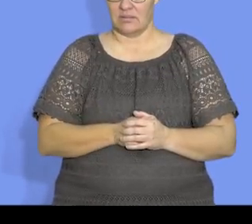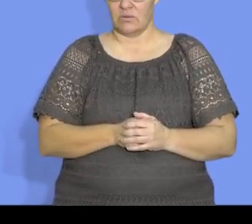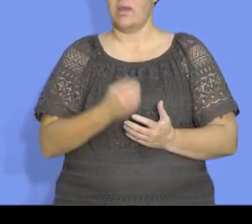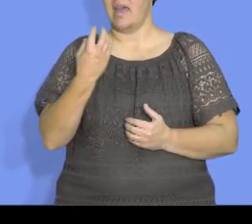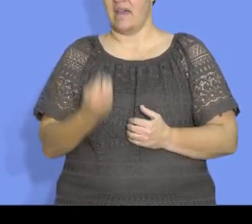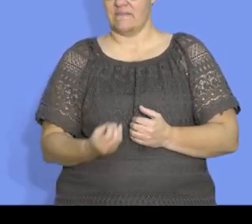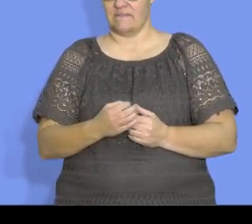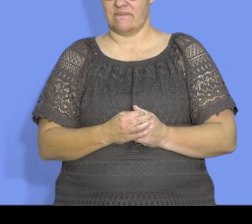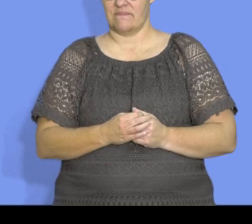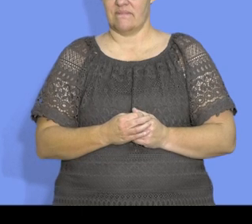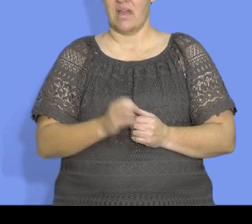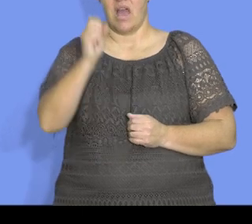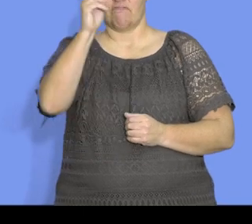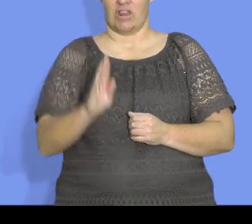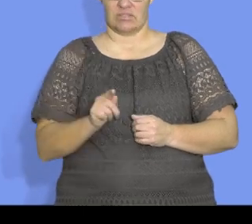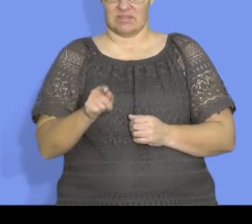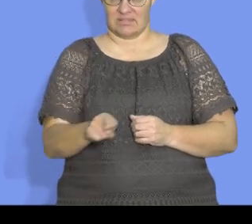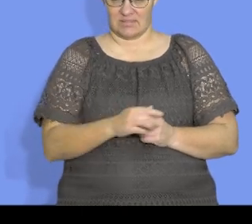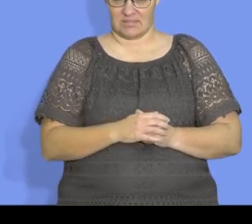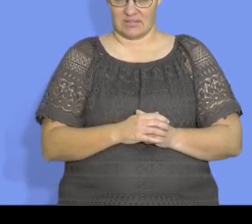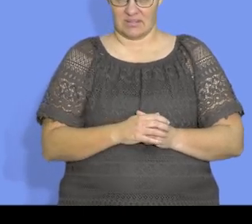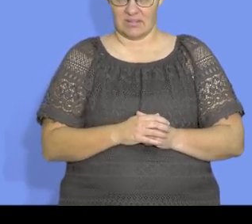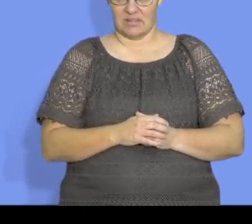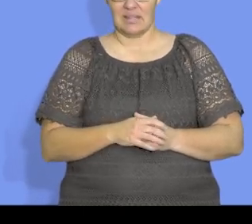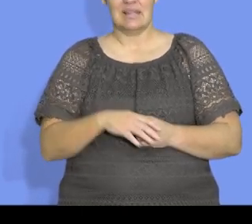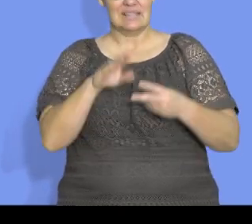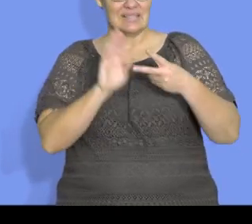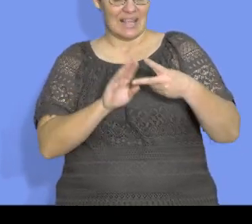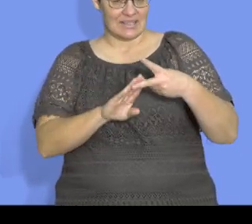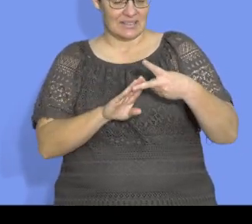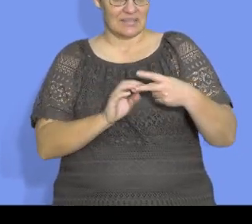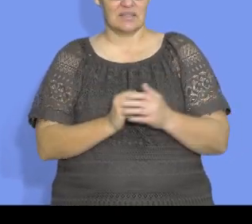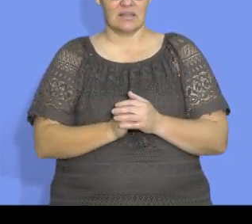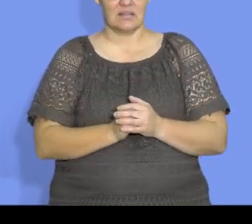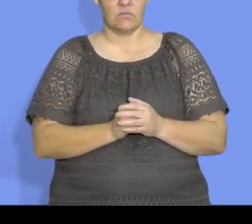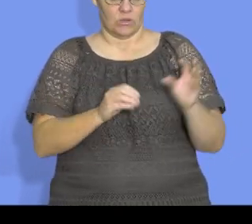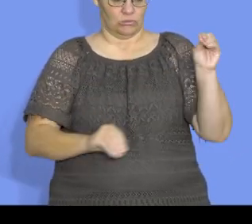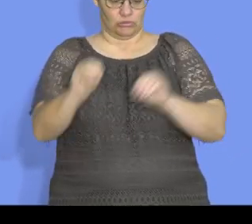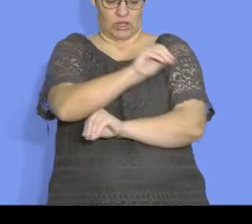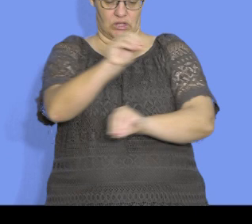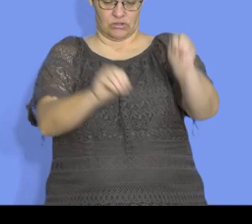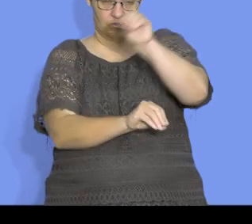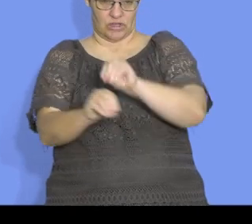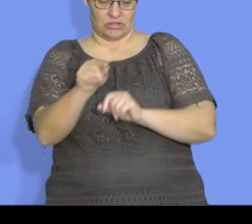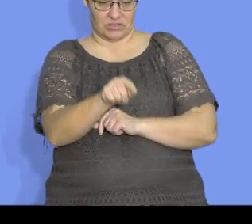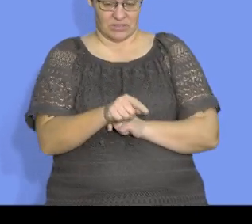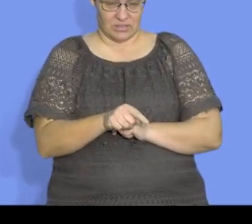and we've got a fraction. And the second one is if we rearrange this in the form where